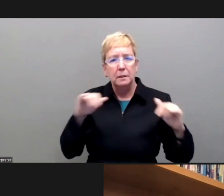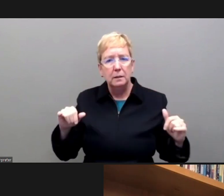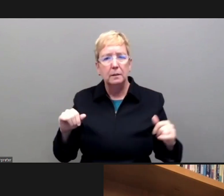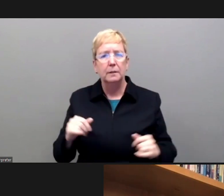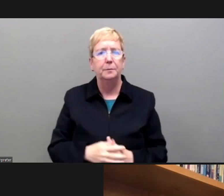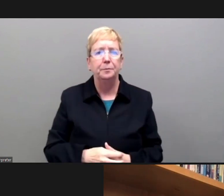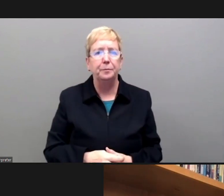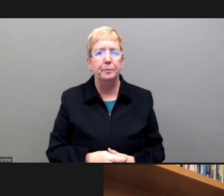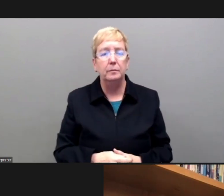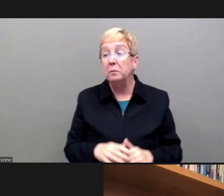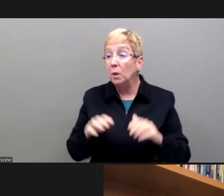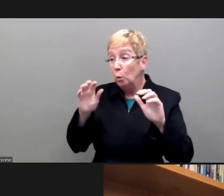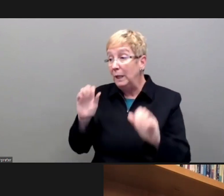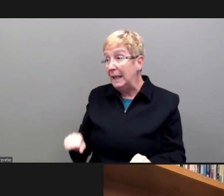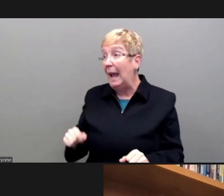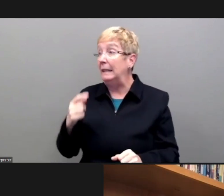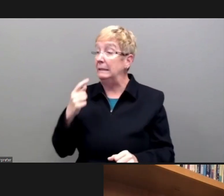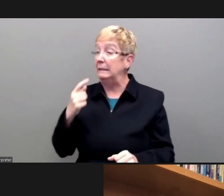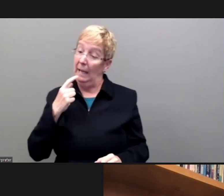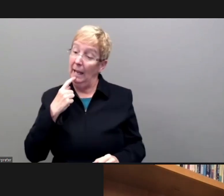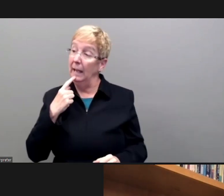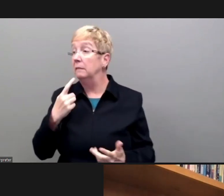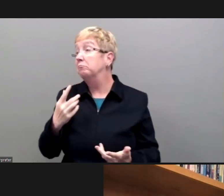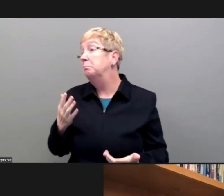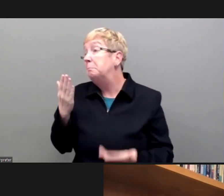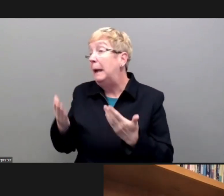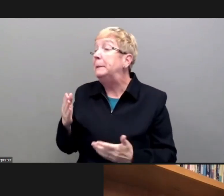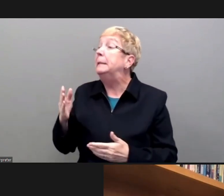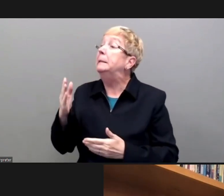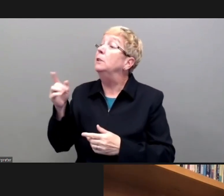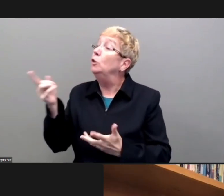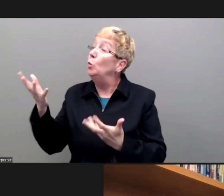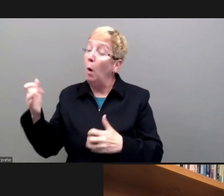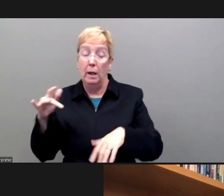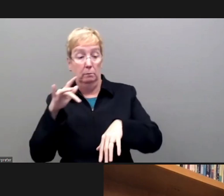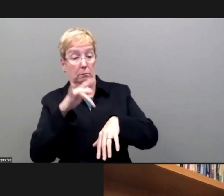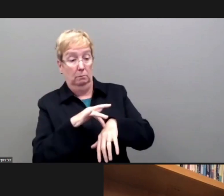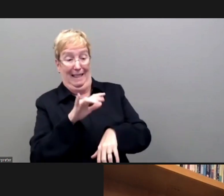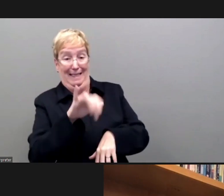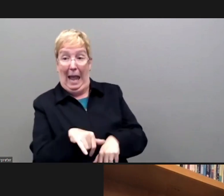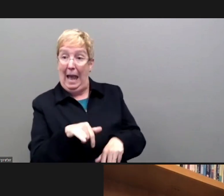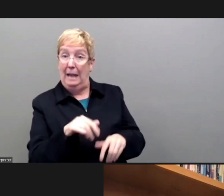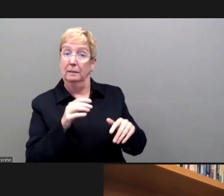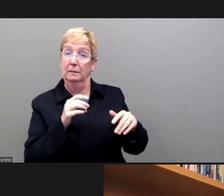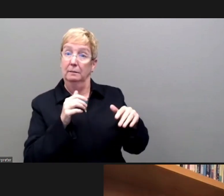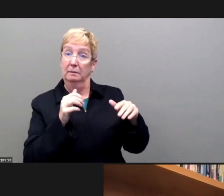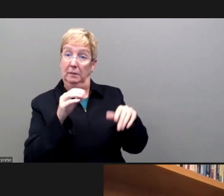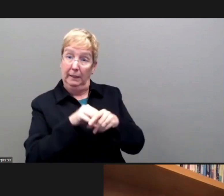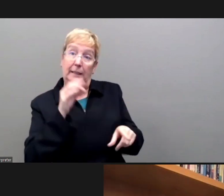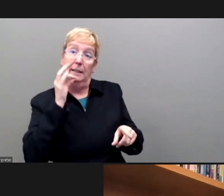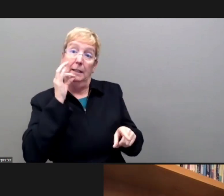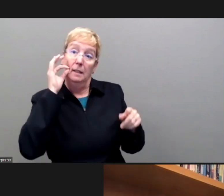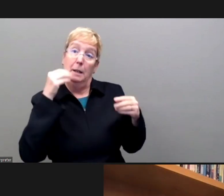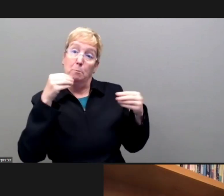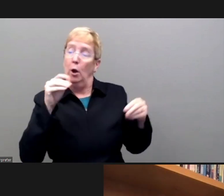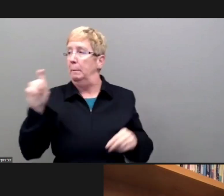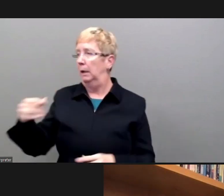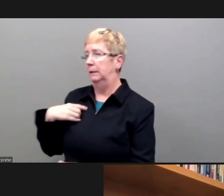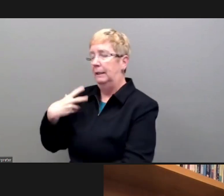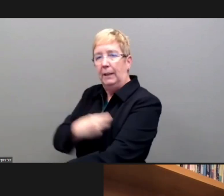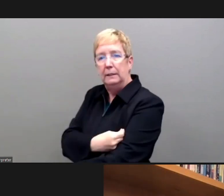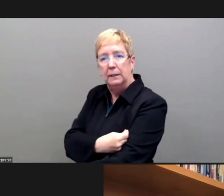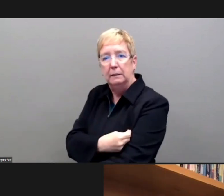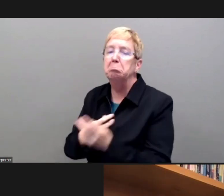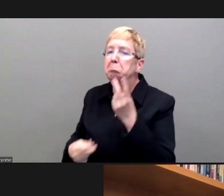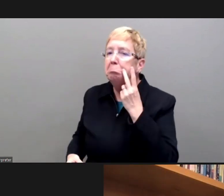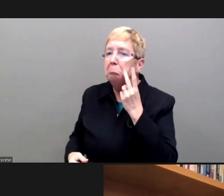to some of their areas that you be vaccinated. So let's see if we can't work with them to do the best possible job. You have my commitment based on